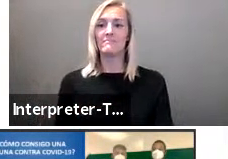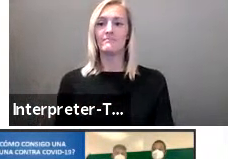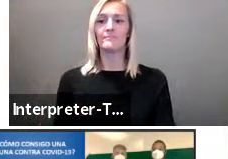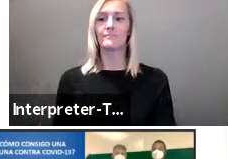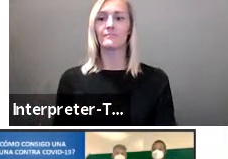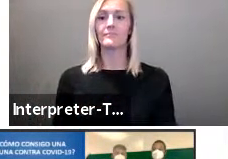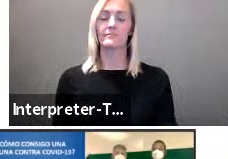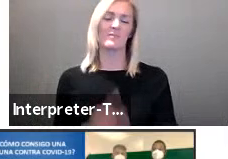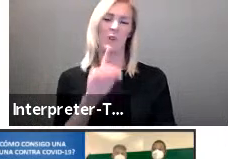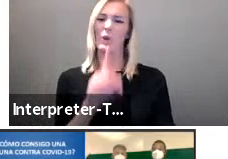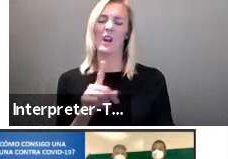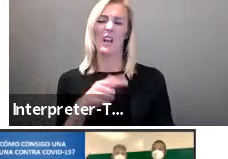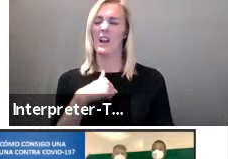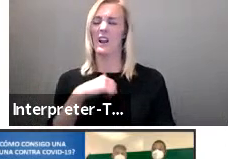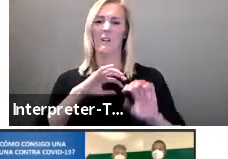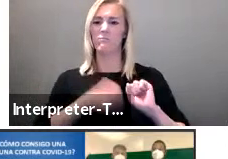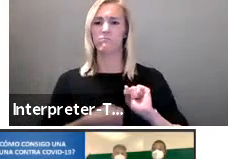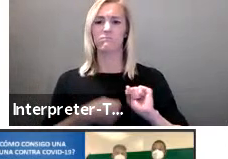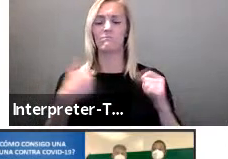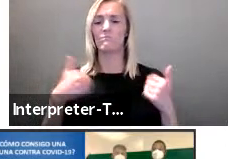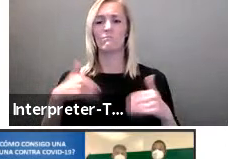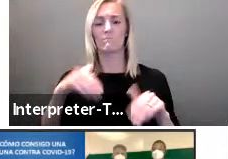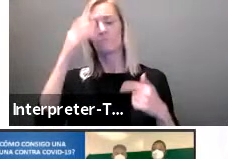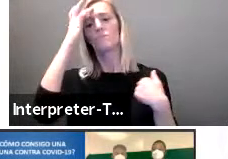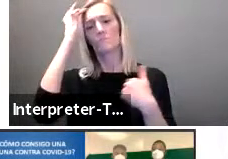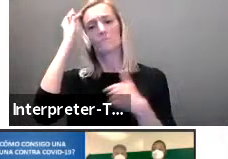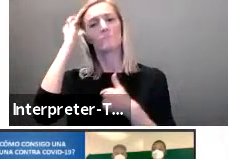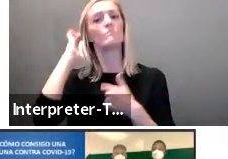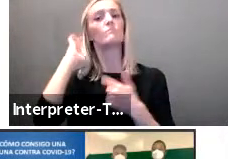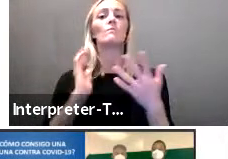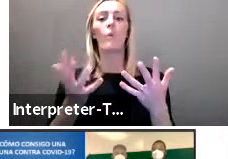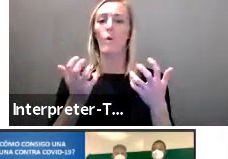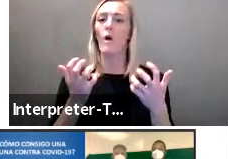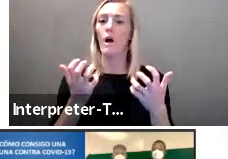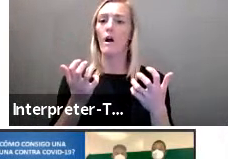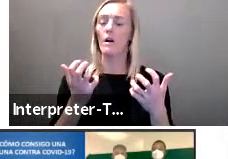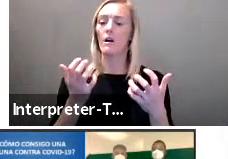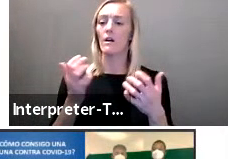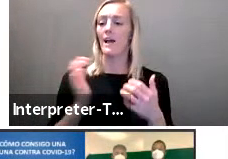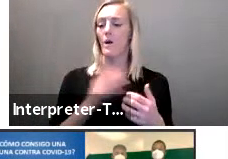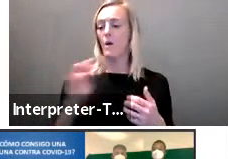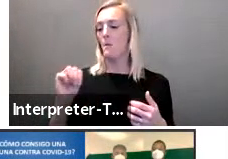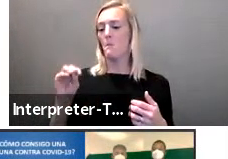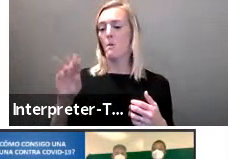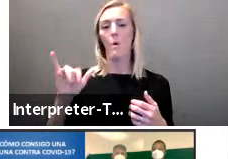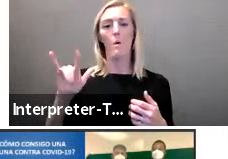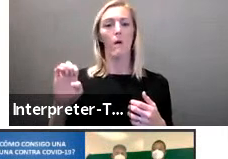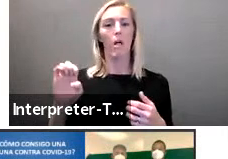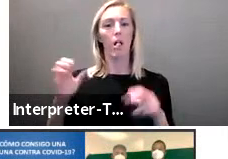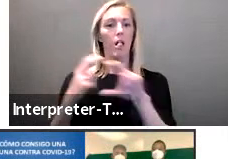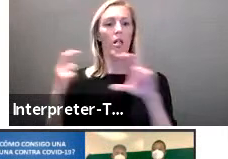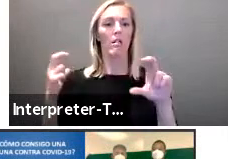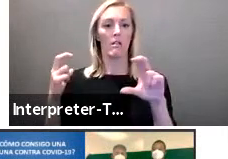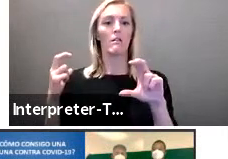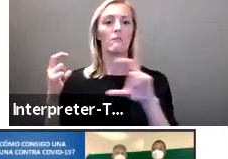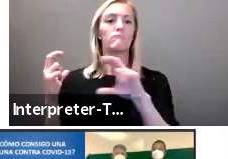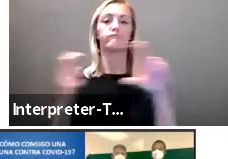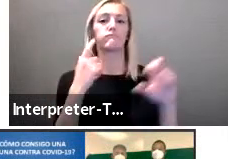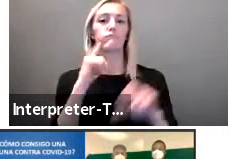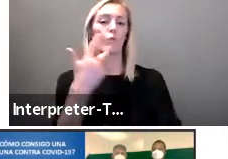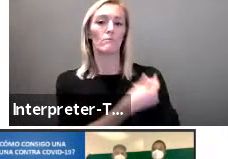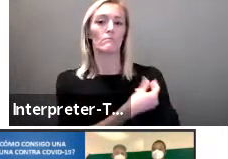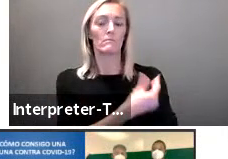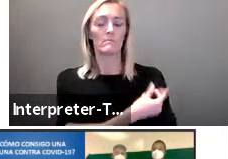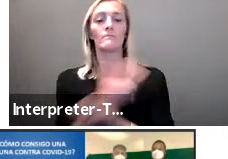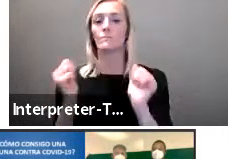It just breaks my heart. We want to provide our mobile unit, which we're trying to put together right now with the help of the state